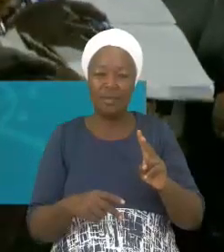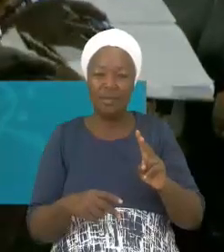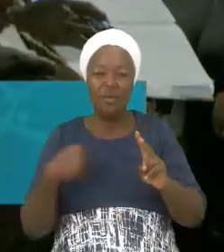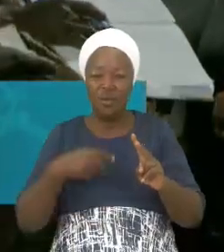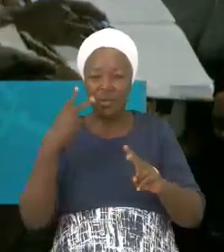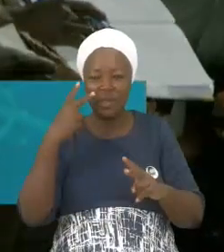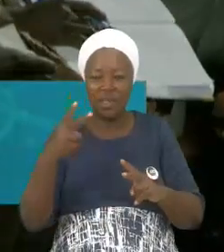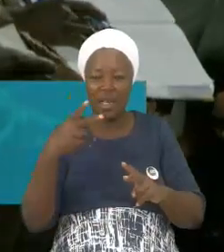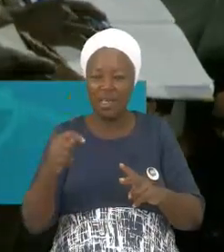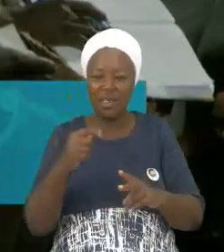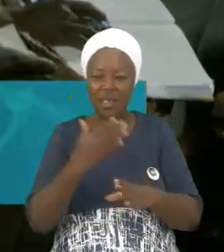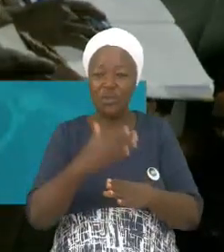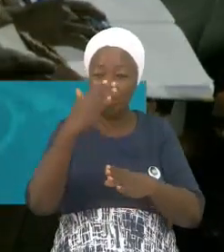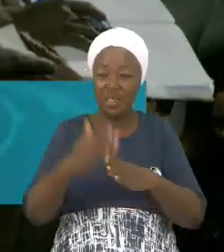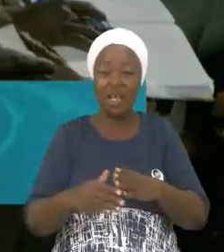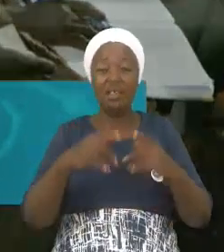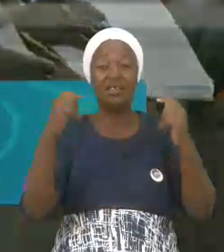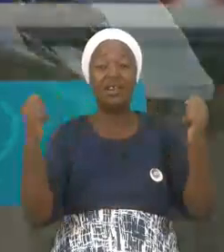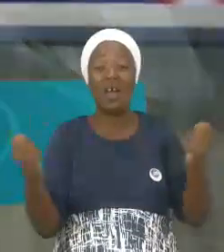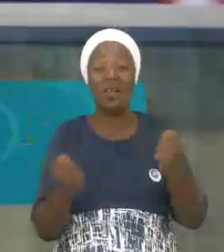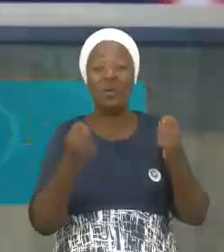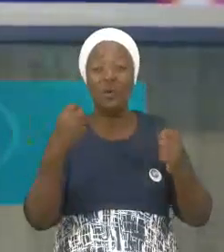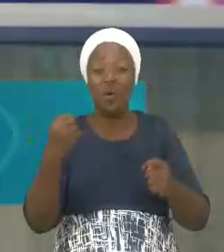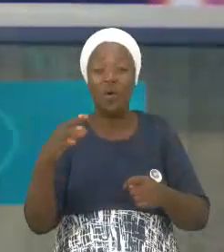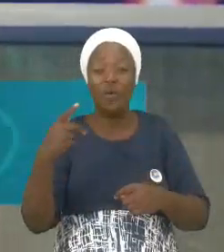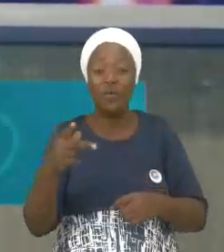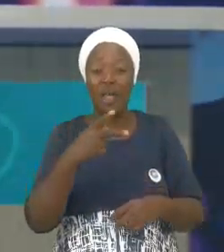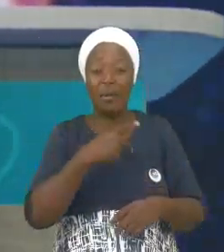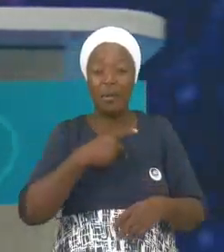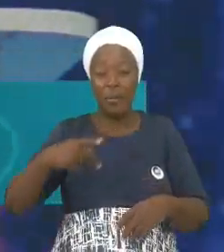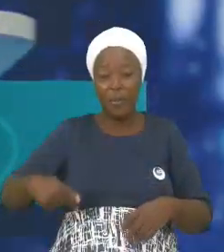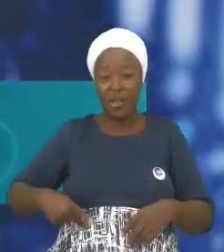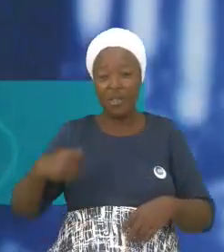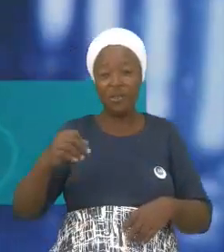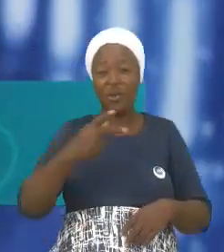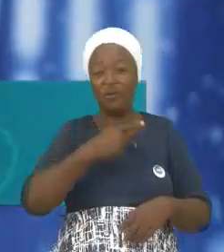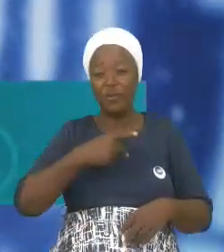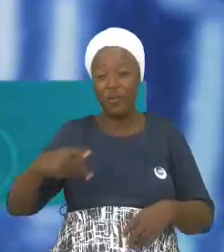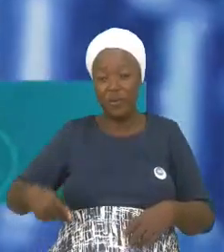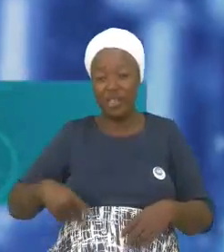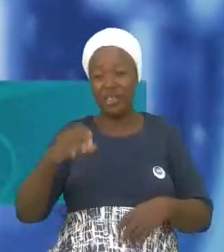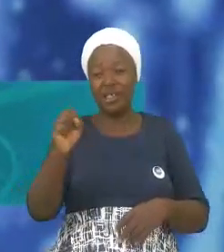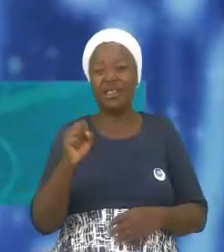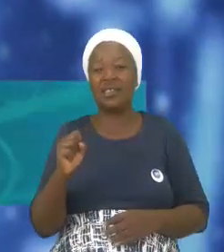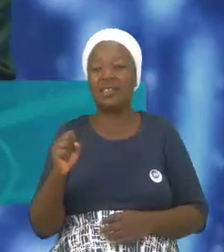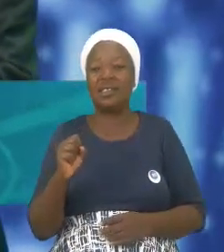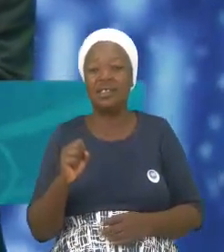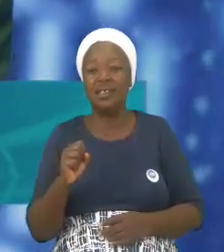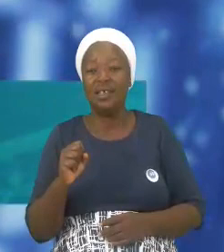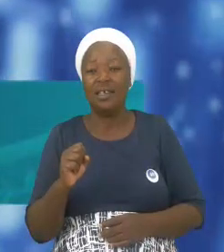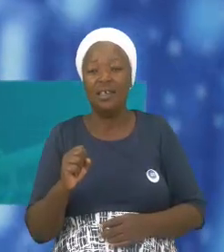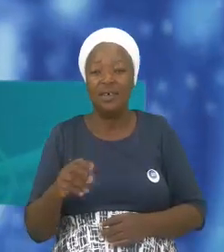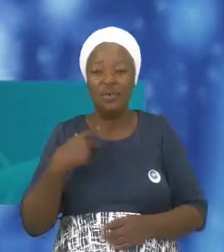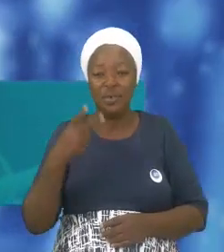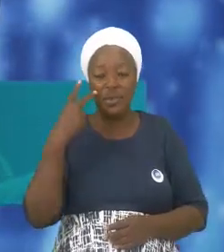the total triumph of the Prince of Princes. The Prince of Princes. We're looking